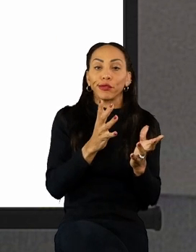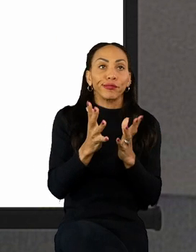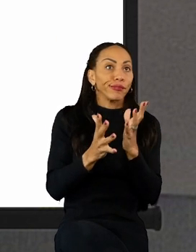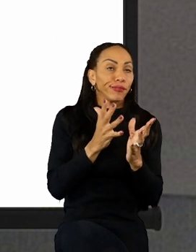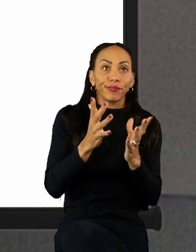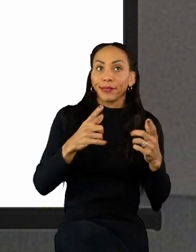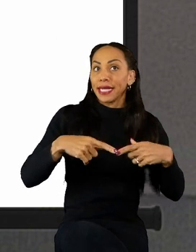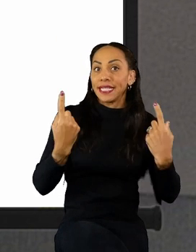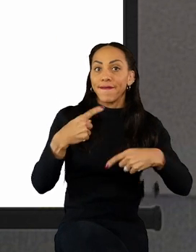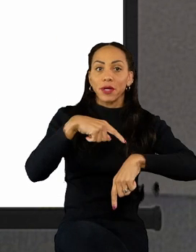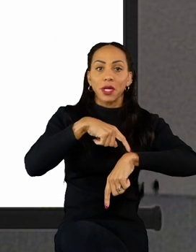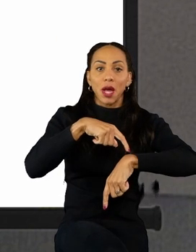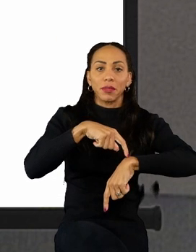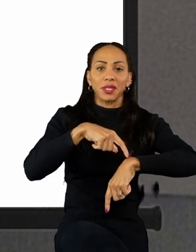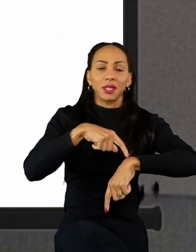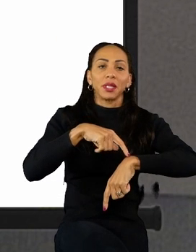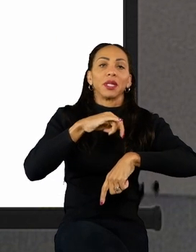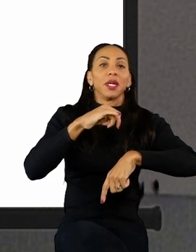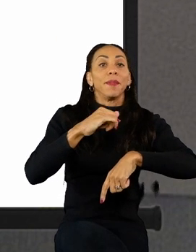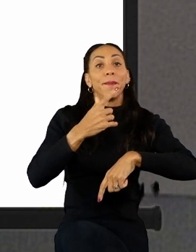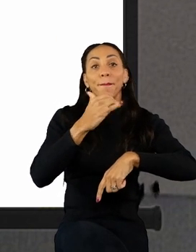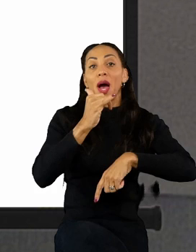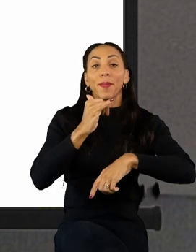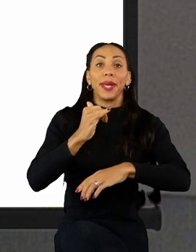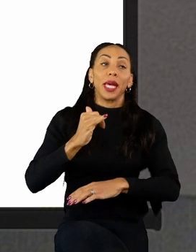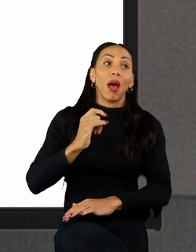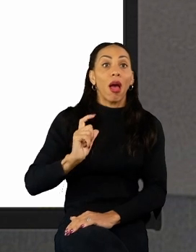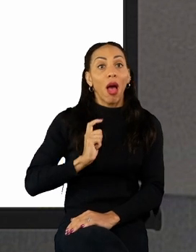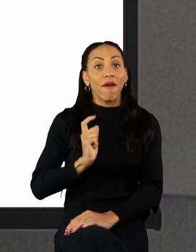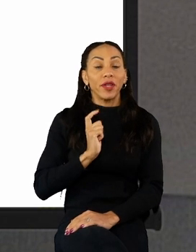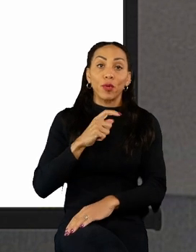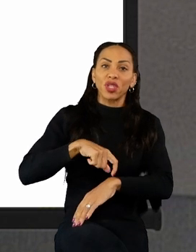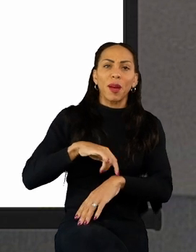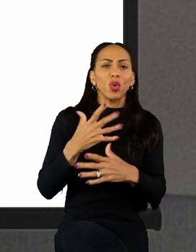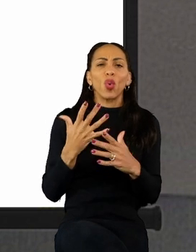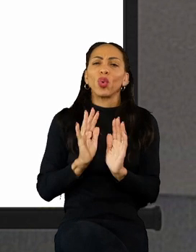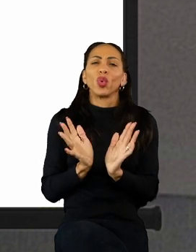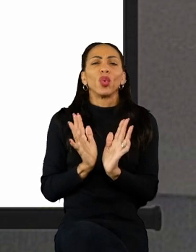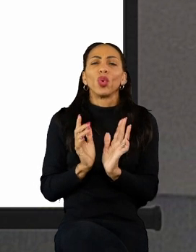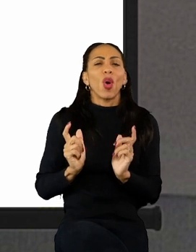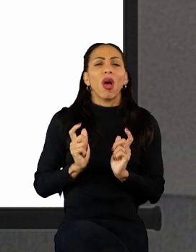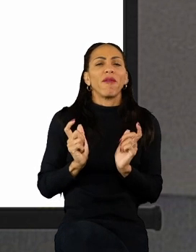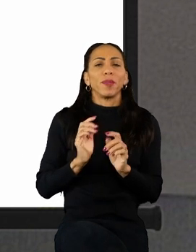at their convenient times for them, but there might be very inconvenient times where we might have somebody